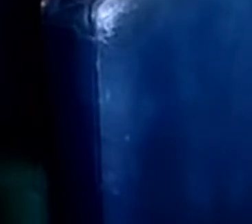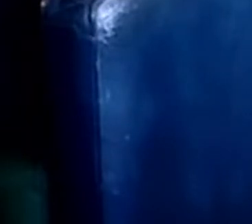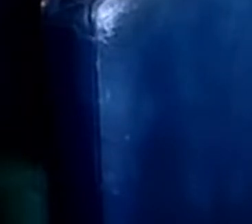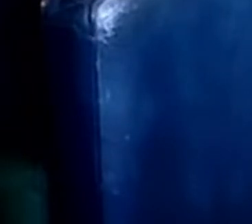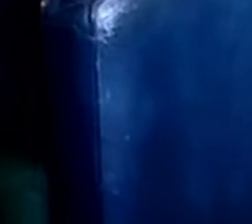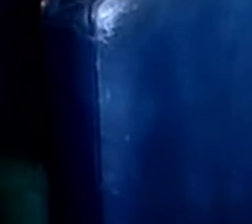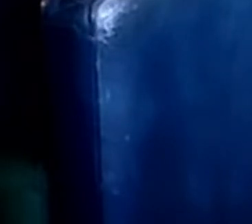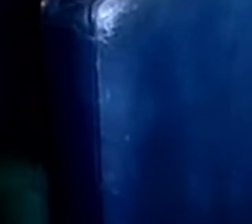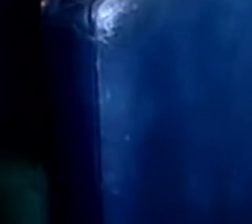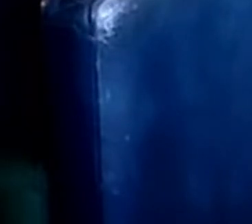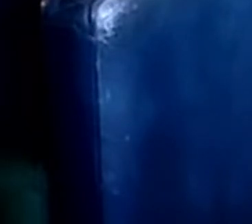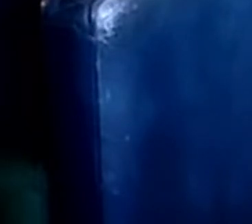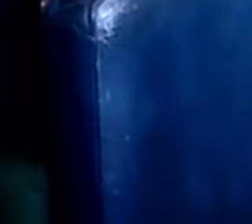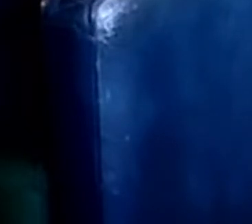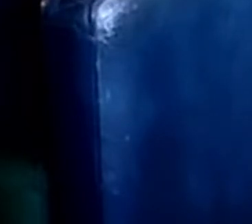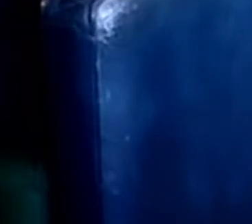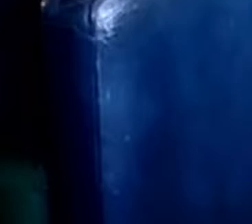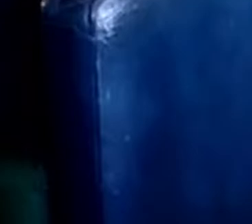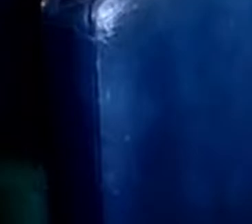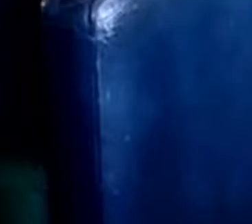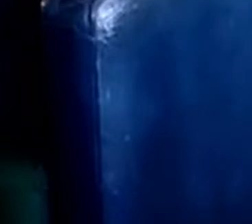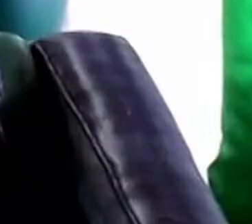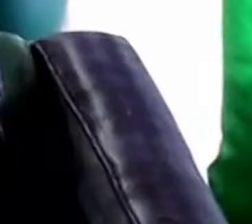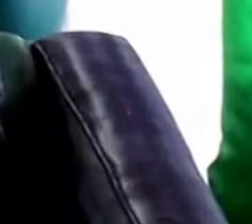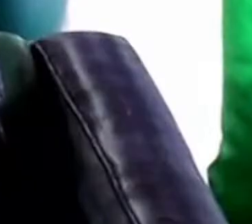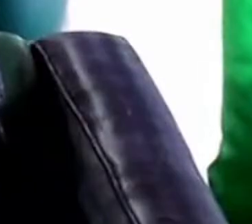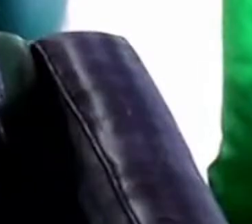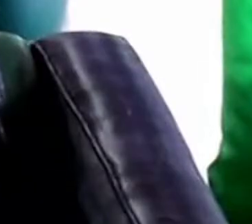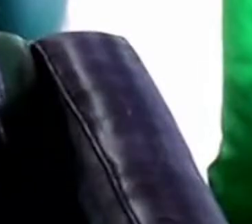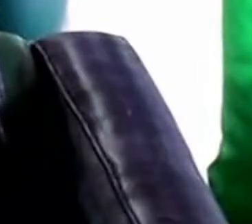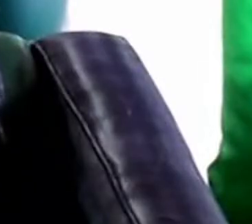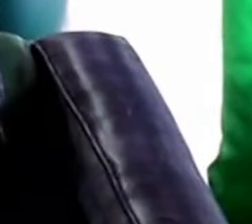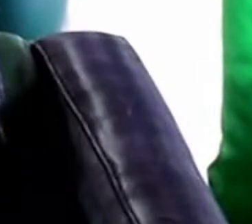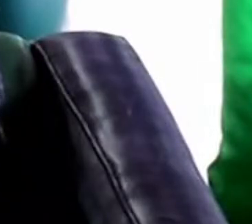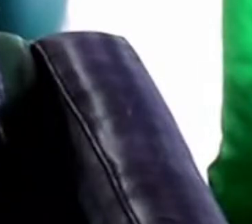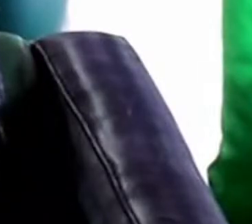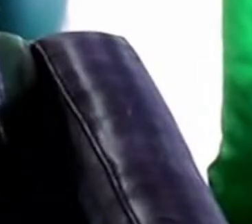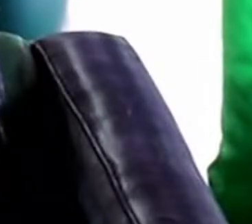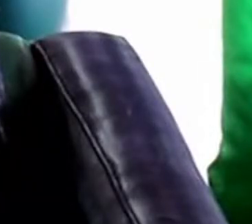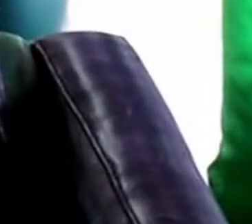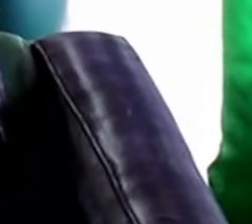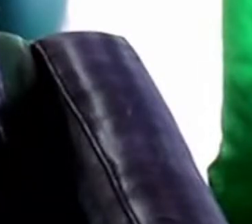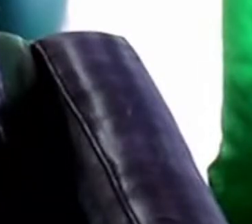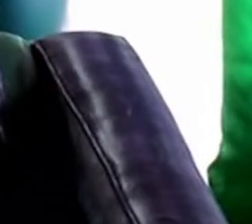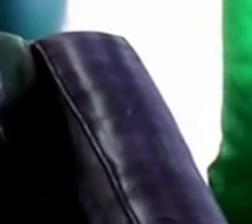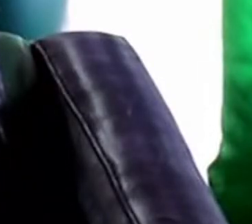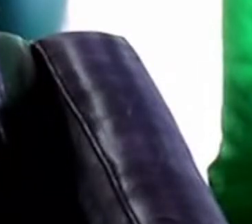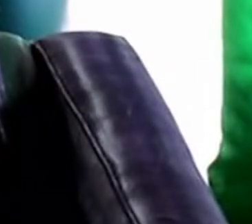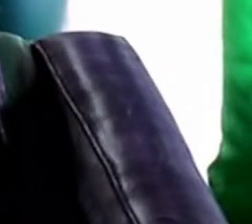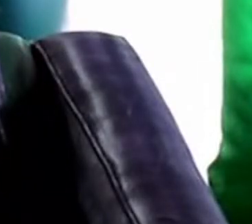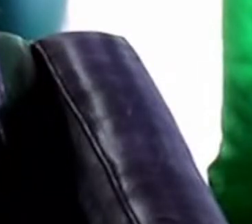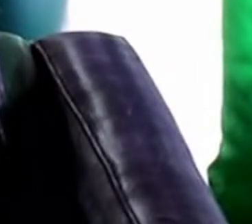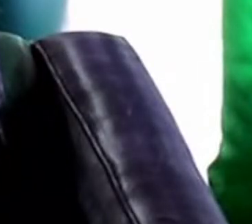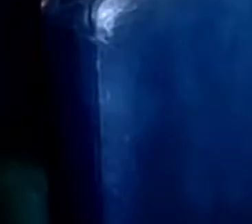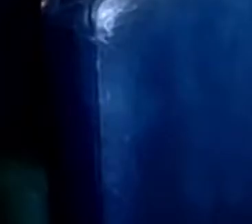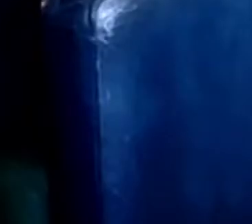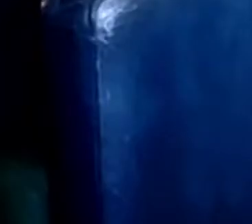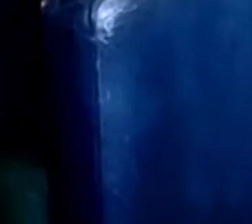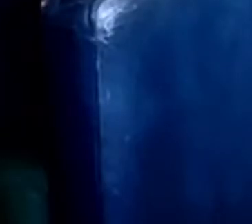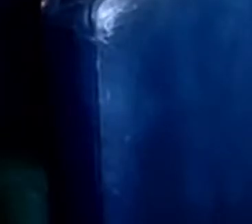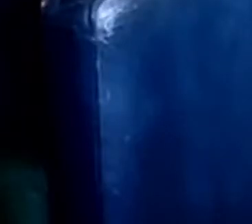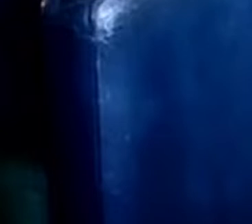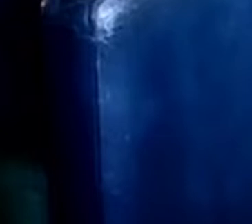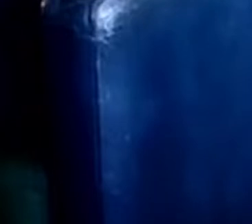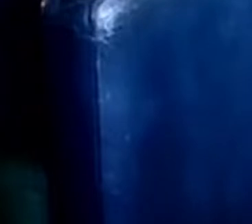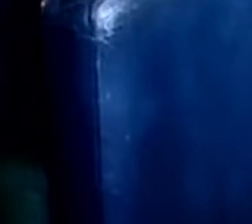do. So for me, I'm not intimidated, and I feel we can do what men do.